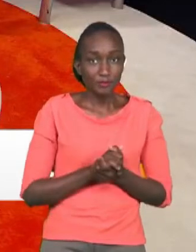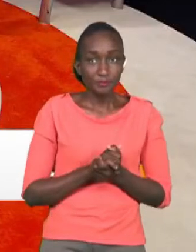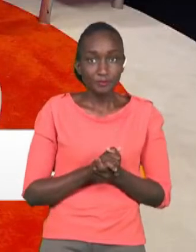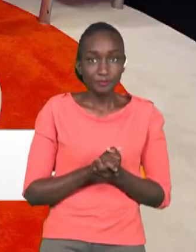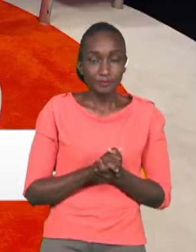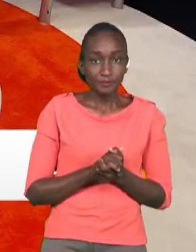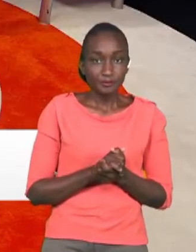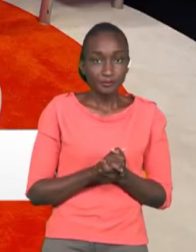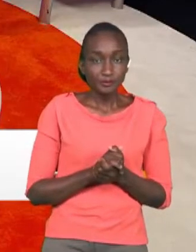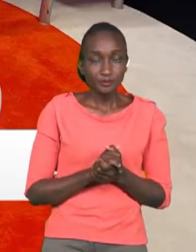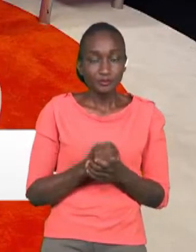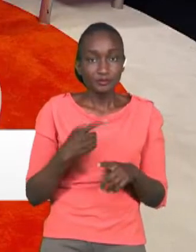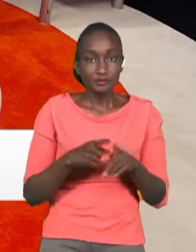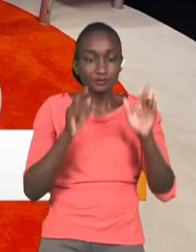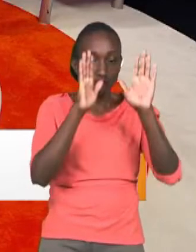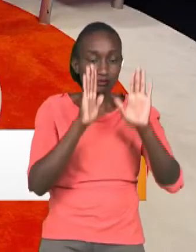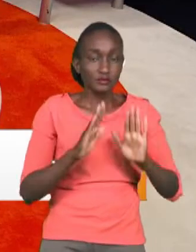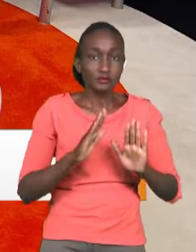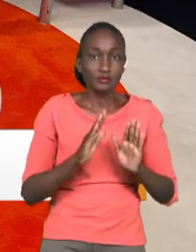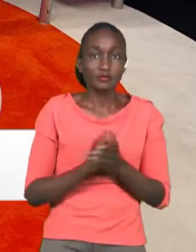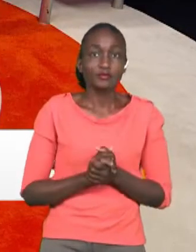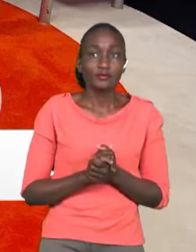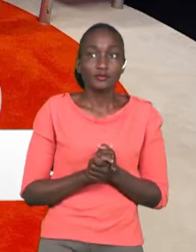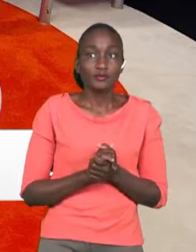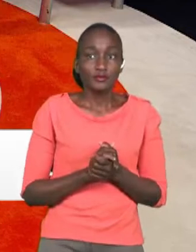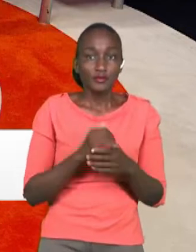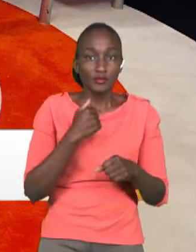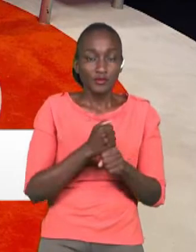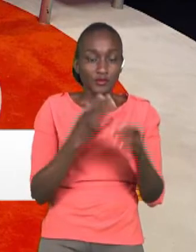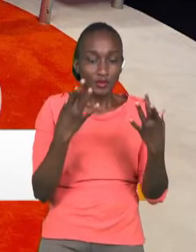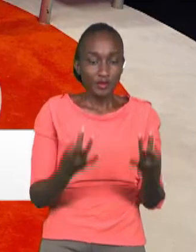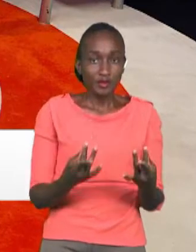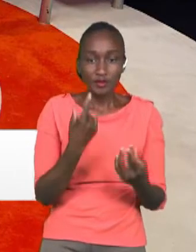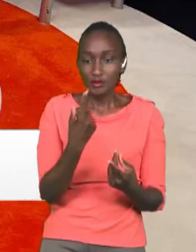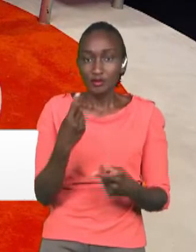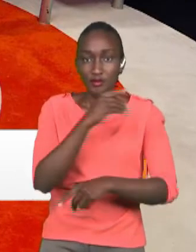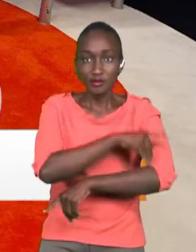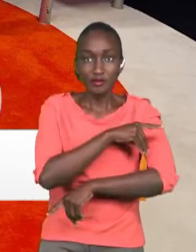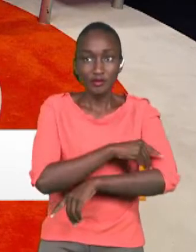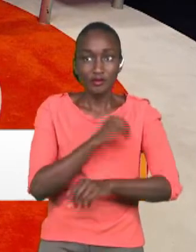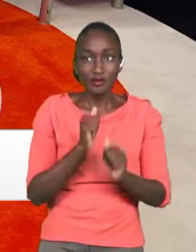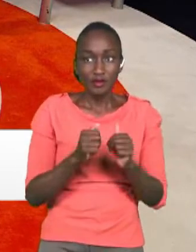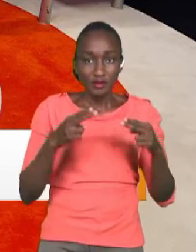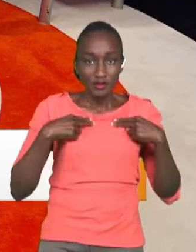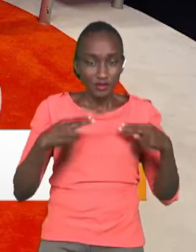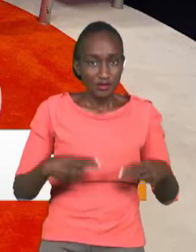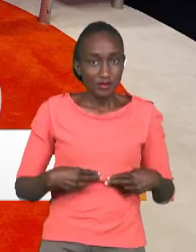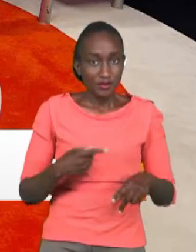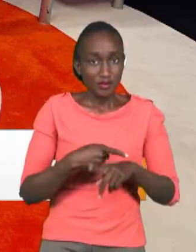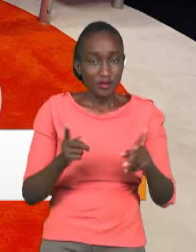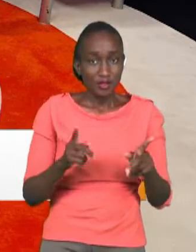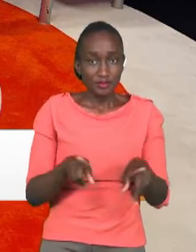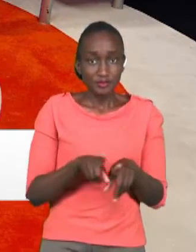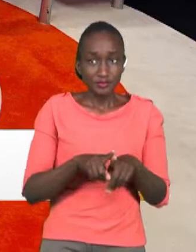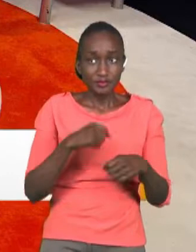upon that. But it is important to do that. And you can do yoga every day. So you don't really have to do the physicalities, but you can also